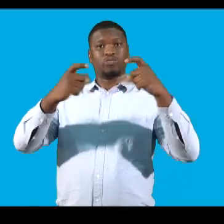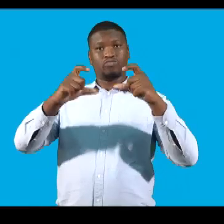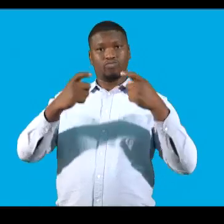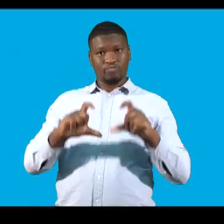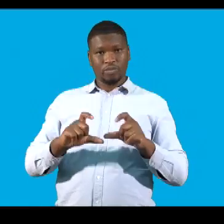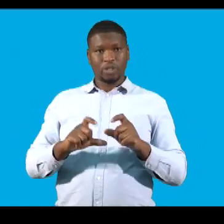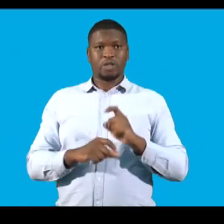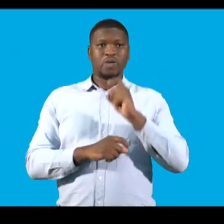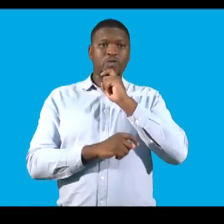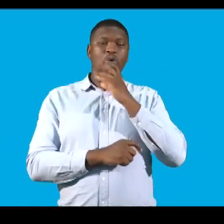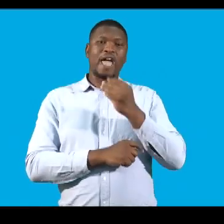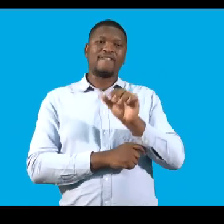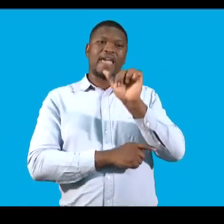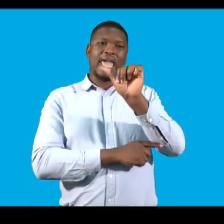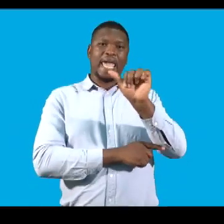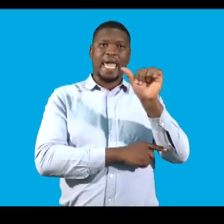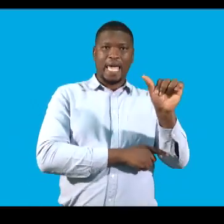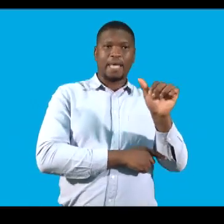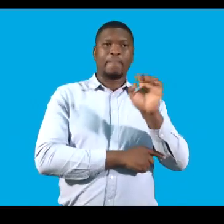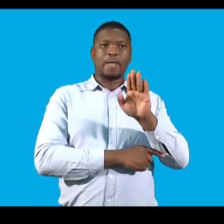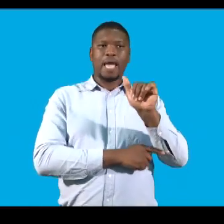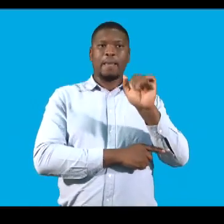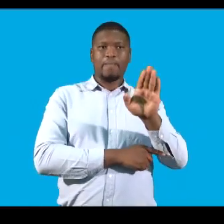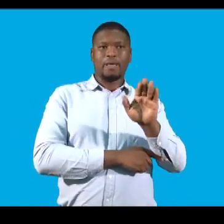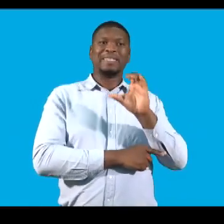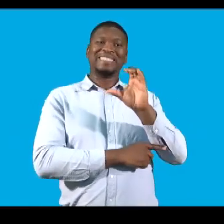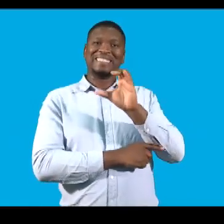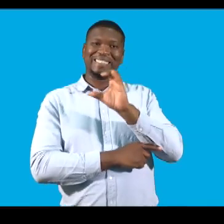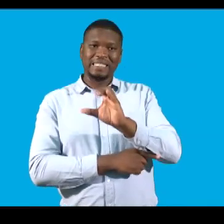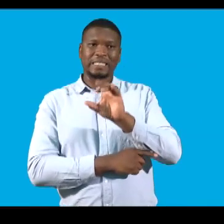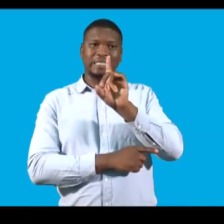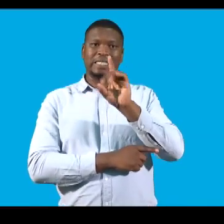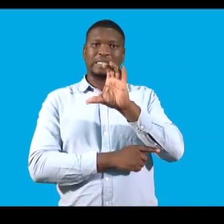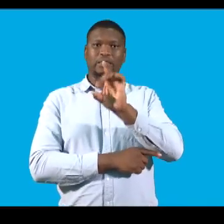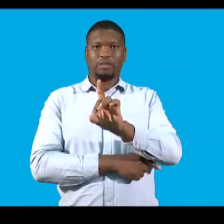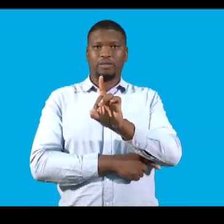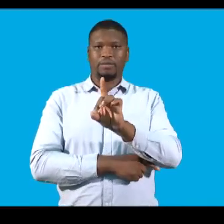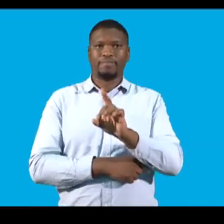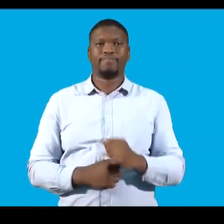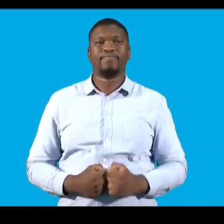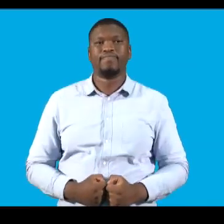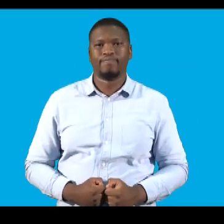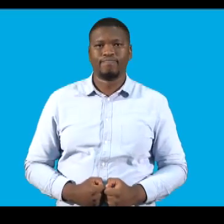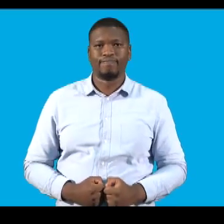stanzas. We've got the rhyme scheme of AAA, BAB, CCC, DC, D.